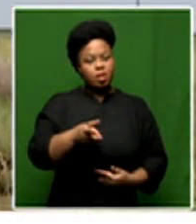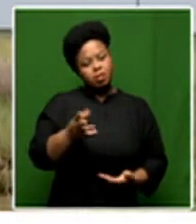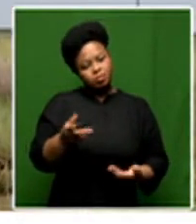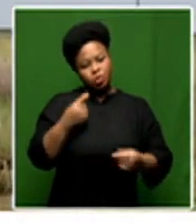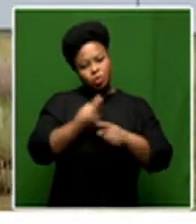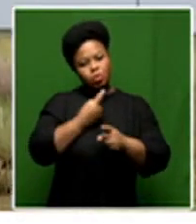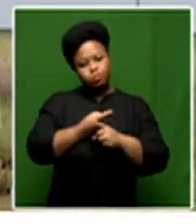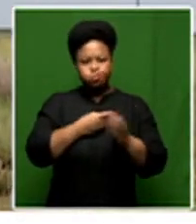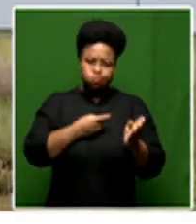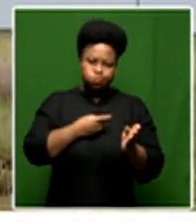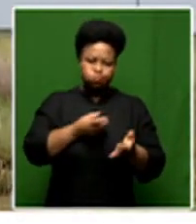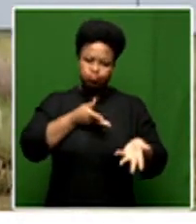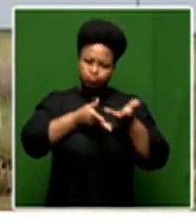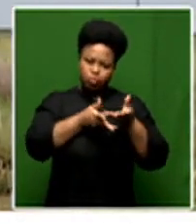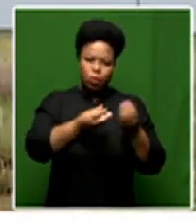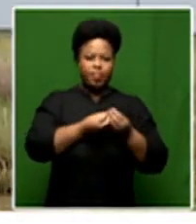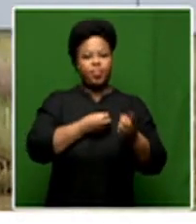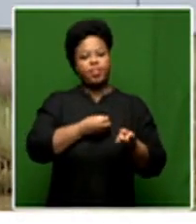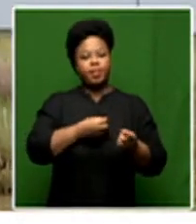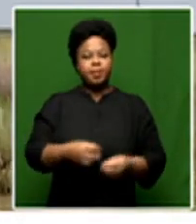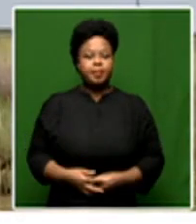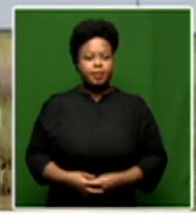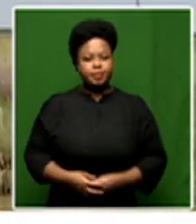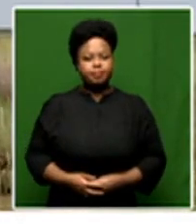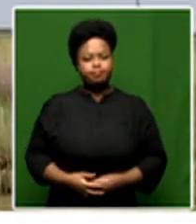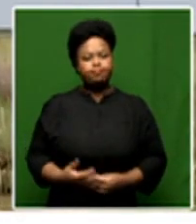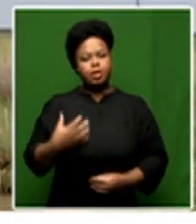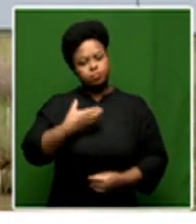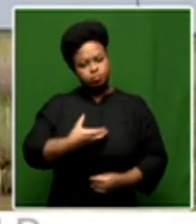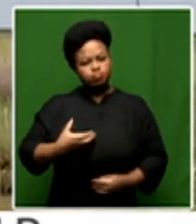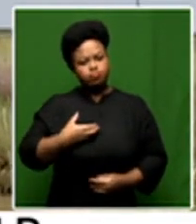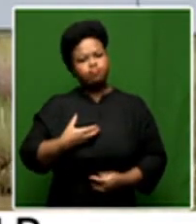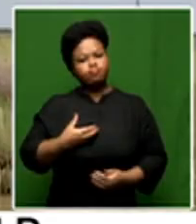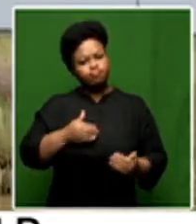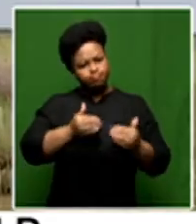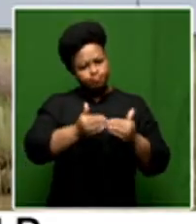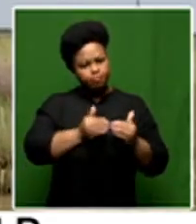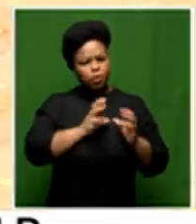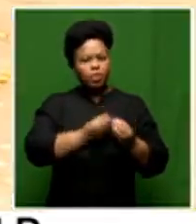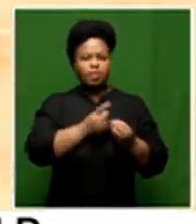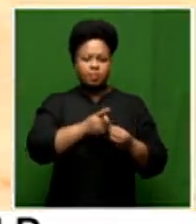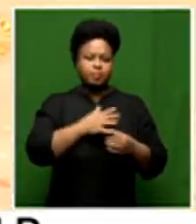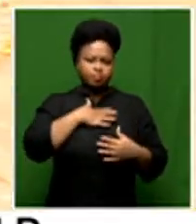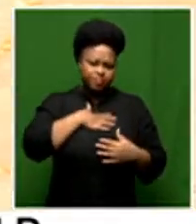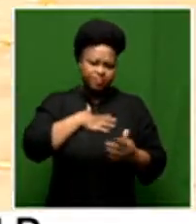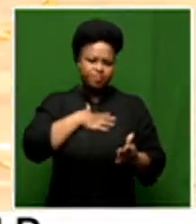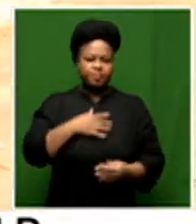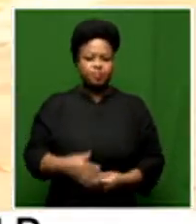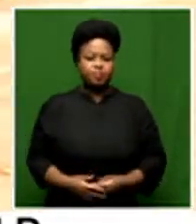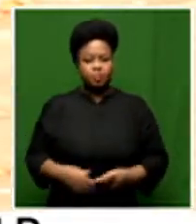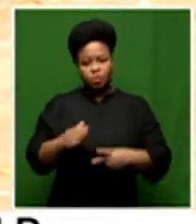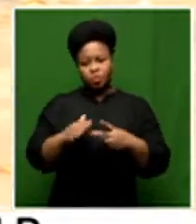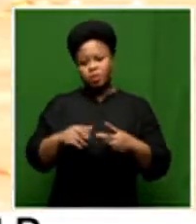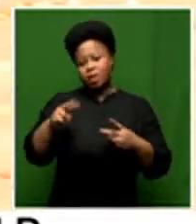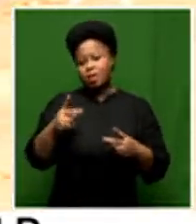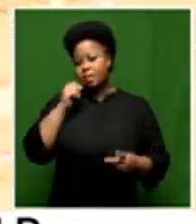the time. We talked to them and we comforted them and we sympathized with them. 2 other men that